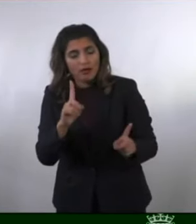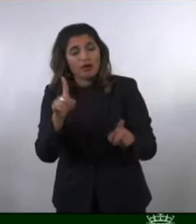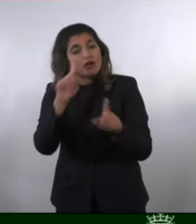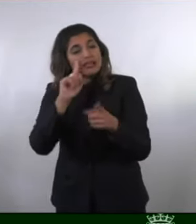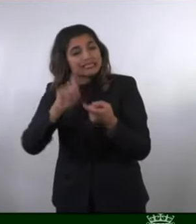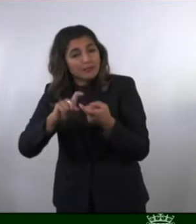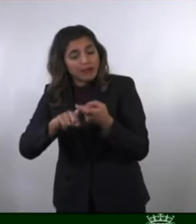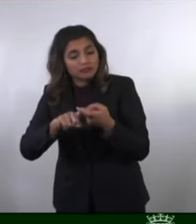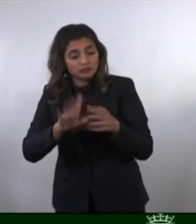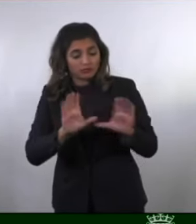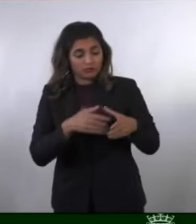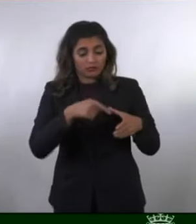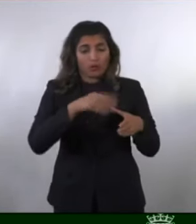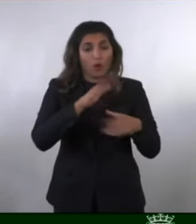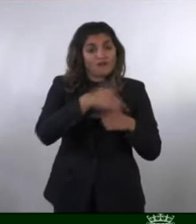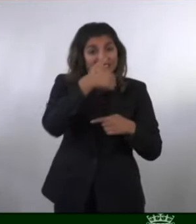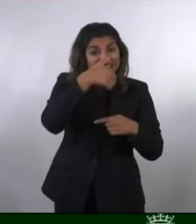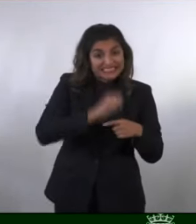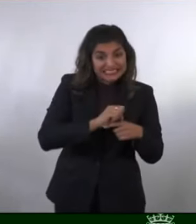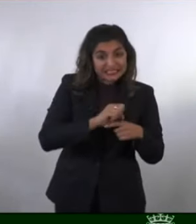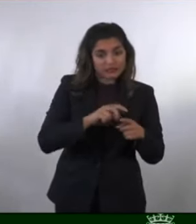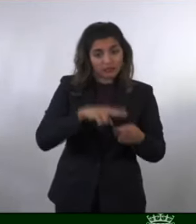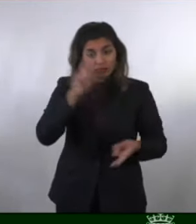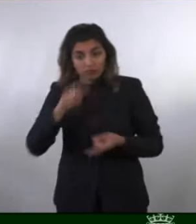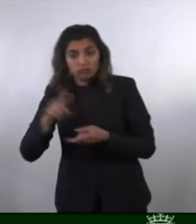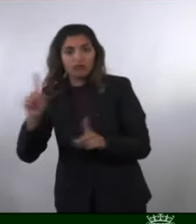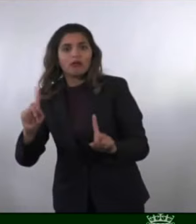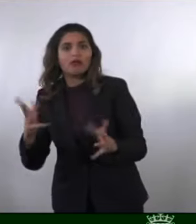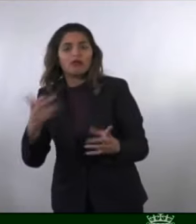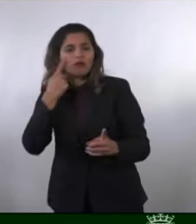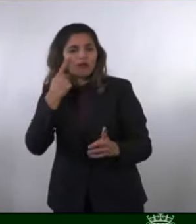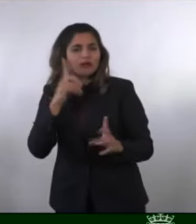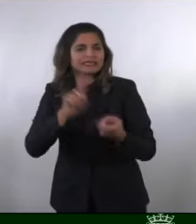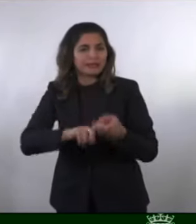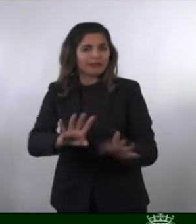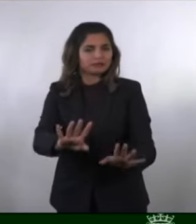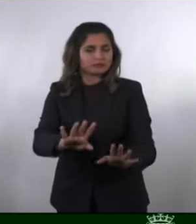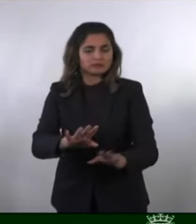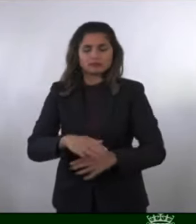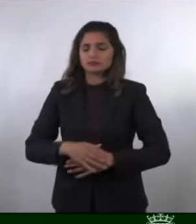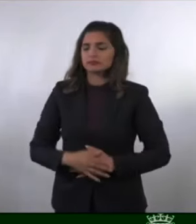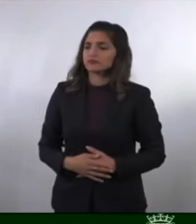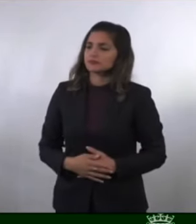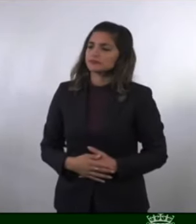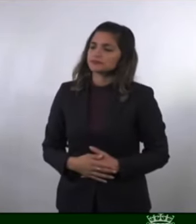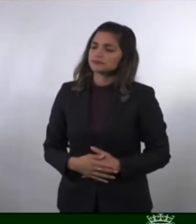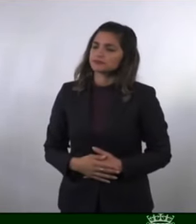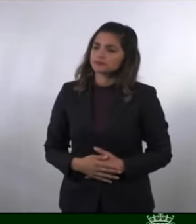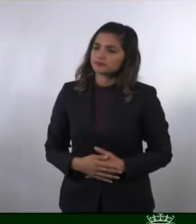and the direction of travel in both of those. And then, of course, the